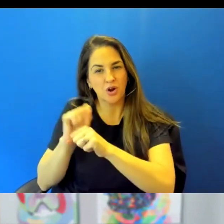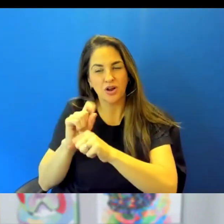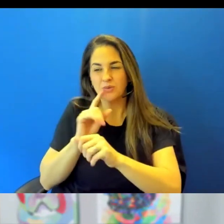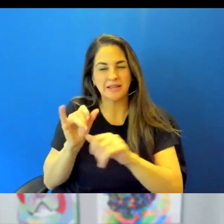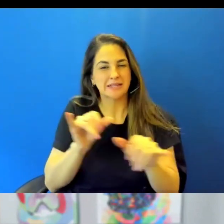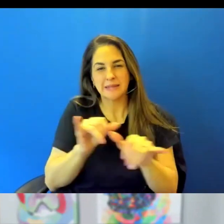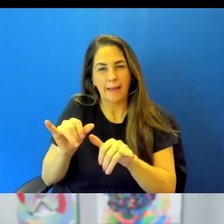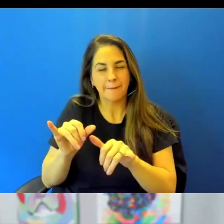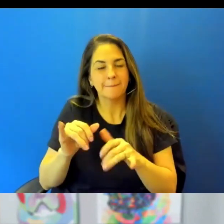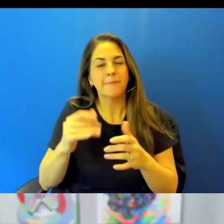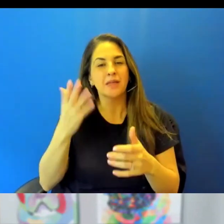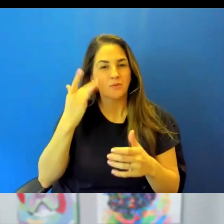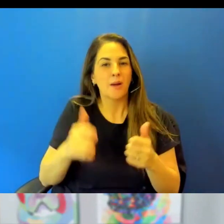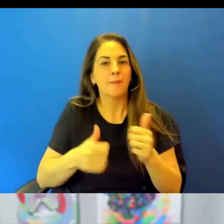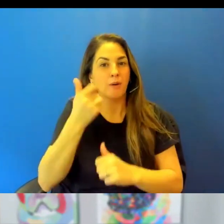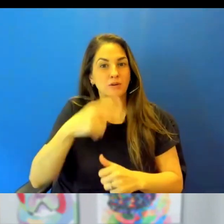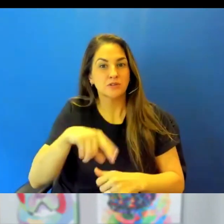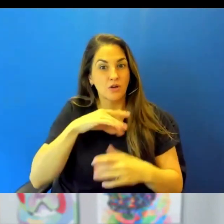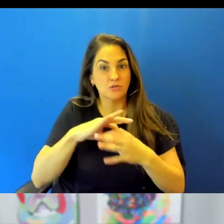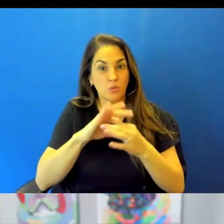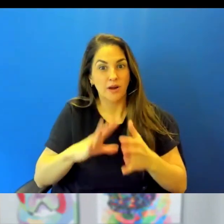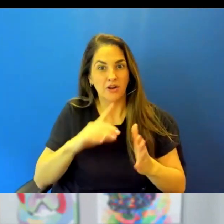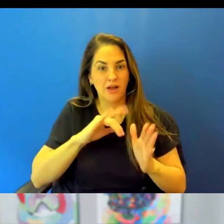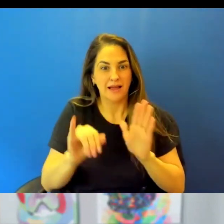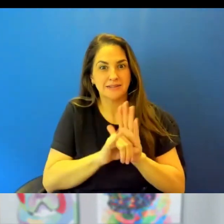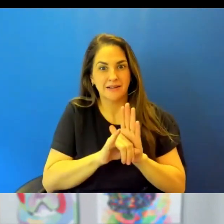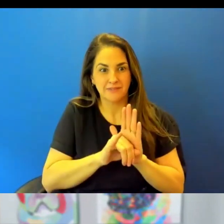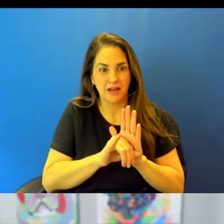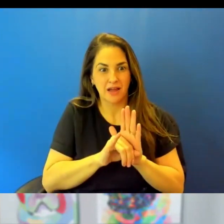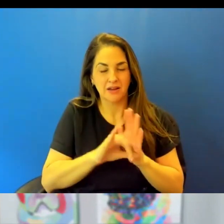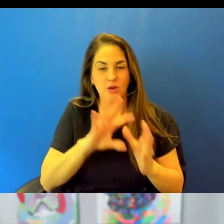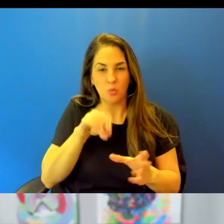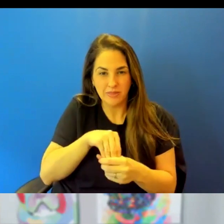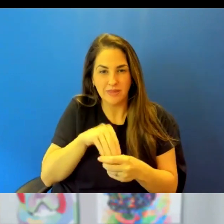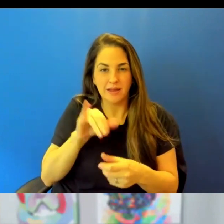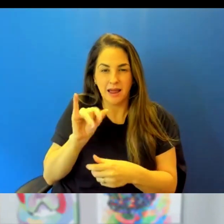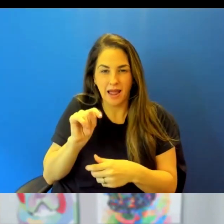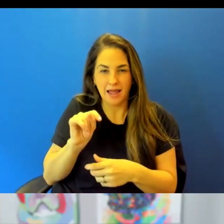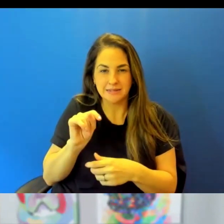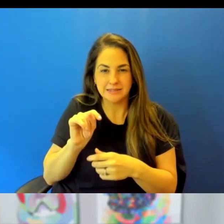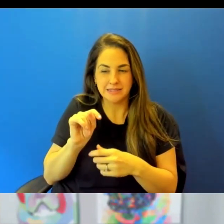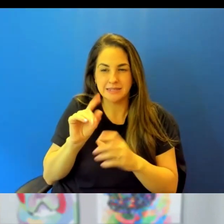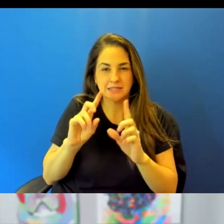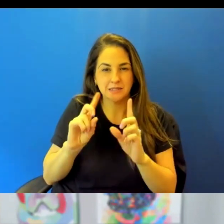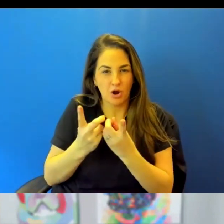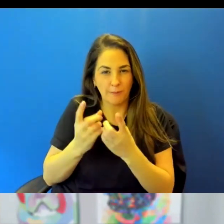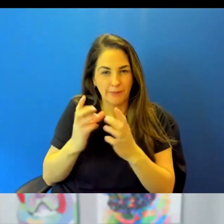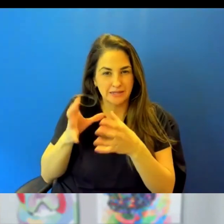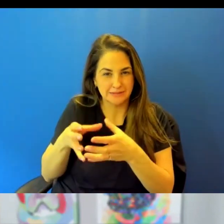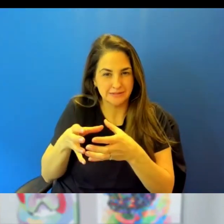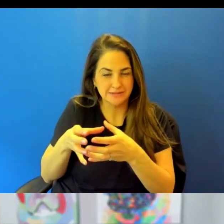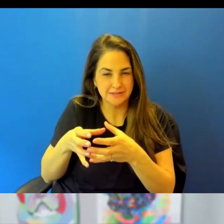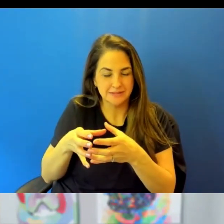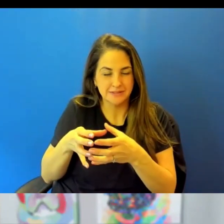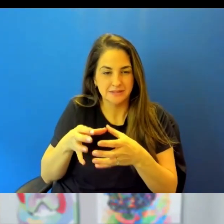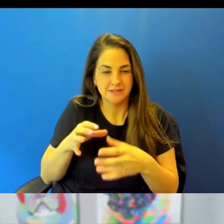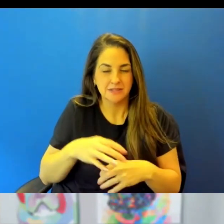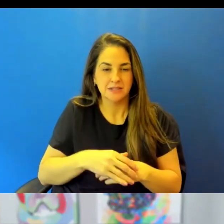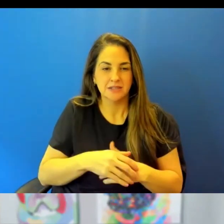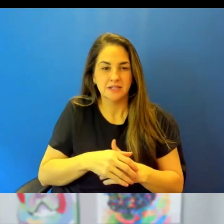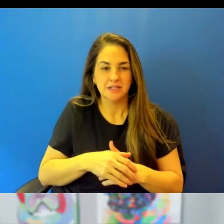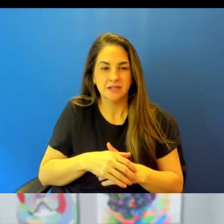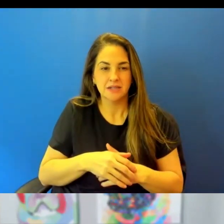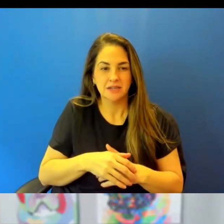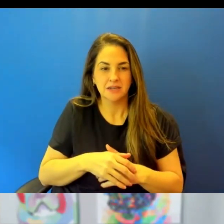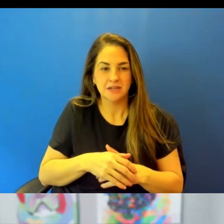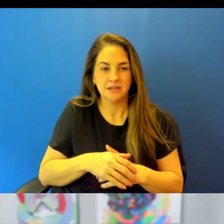a lot of these coordinators identified within the IT house at our colleges. But to